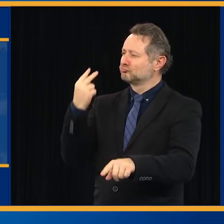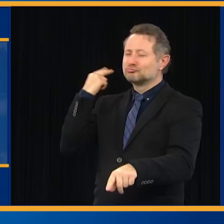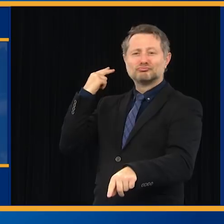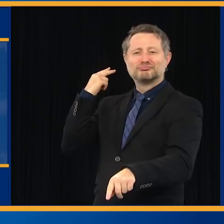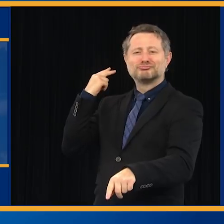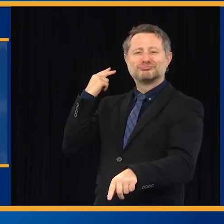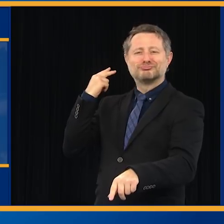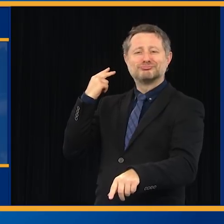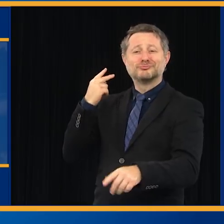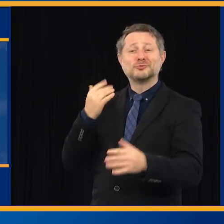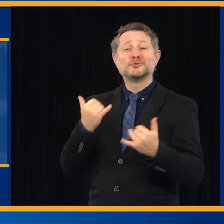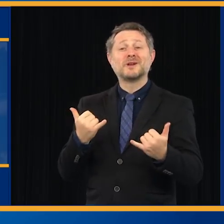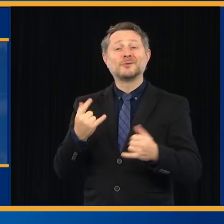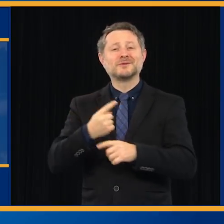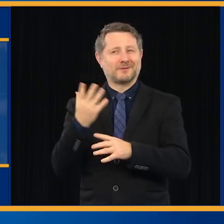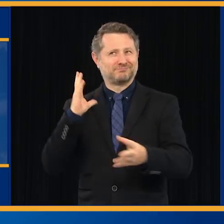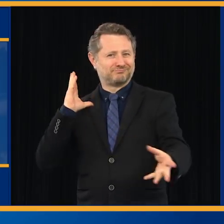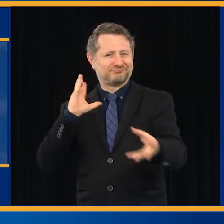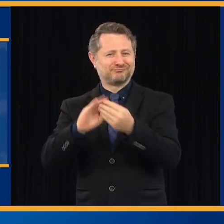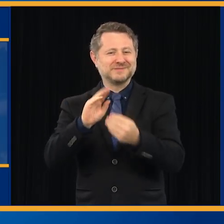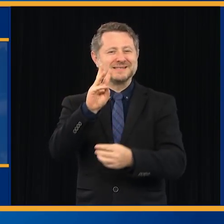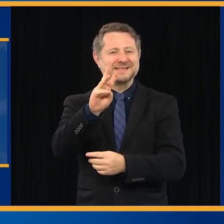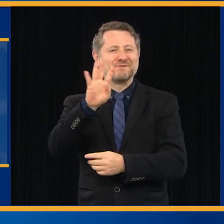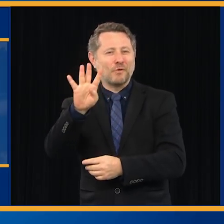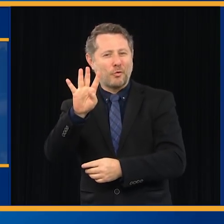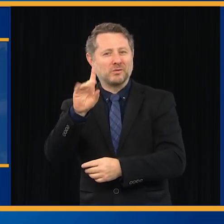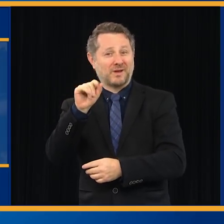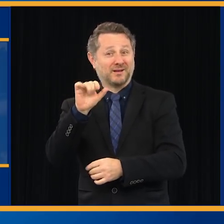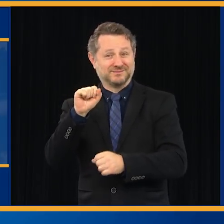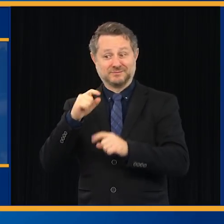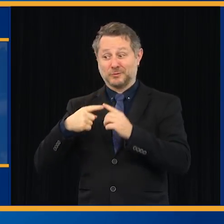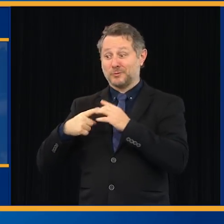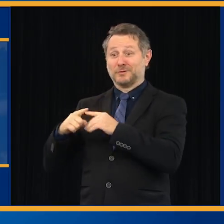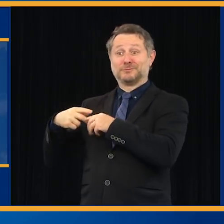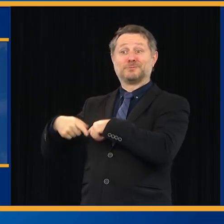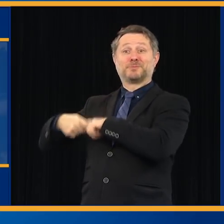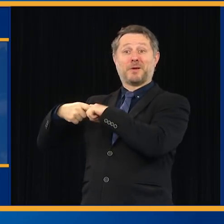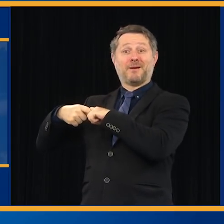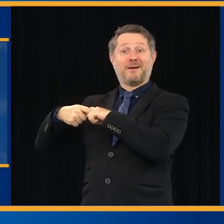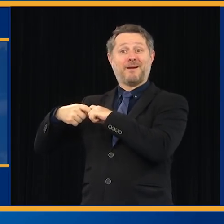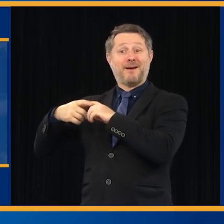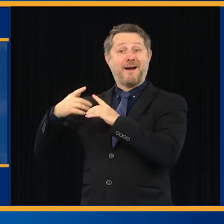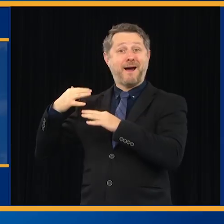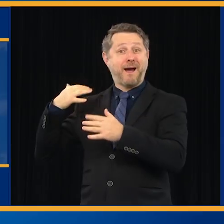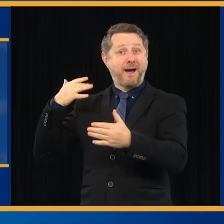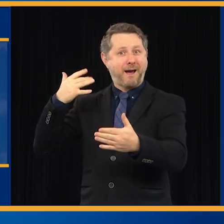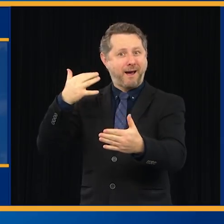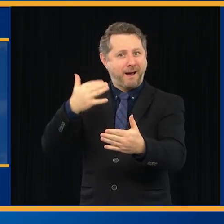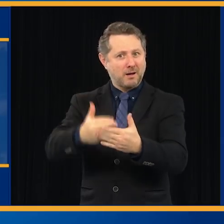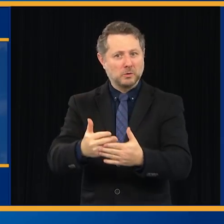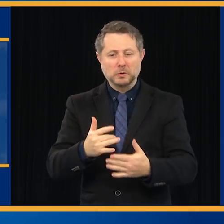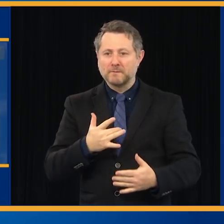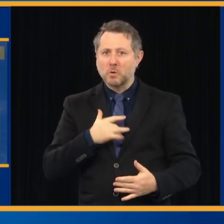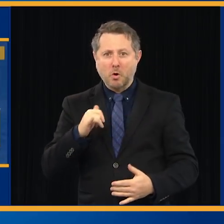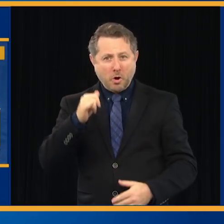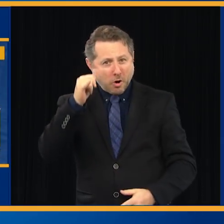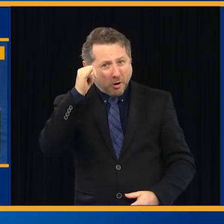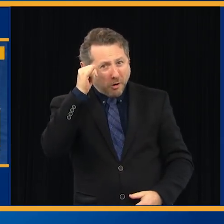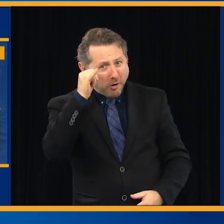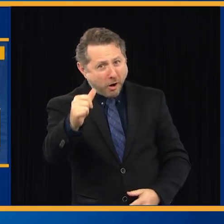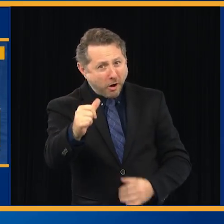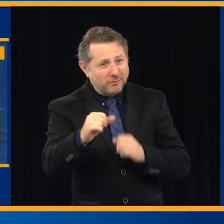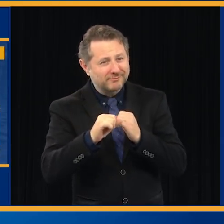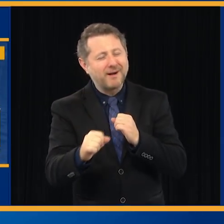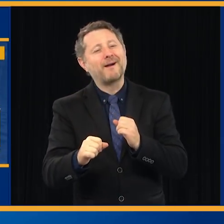64 since we closed down New York. Only 64 days. Feels like a lifetime, but only 64